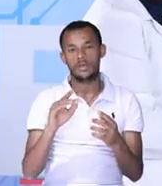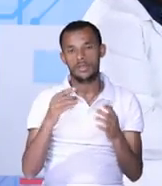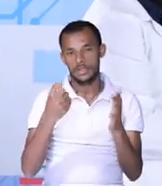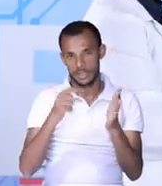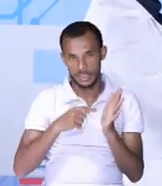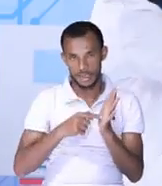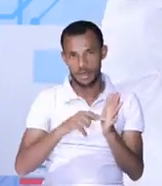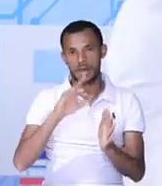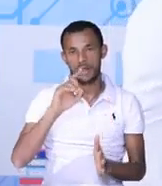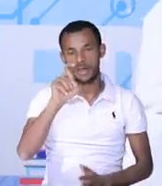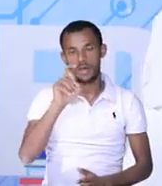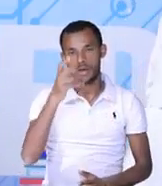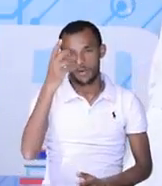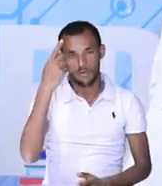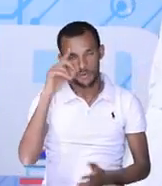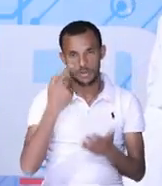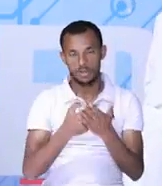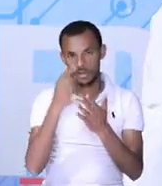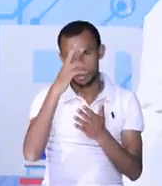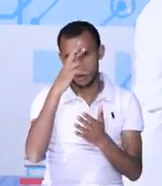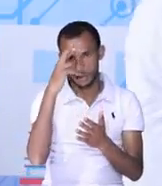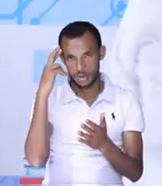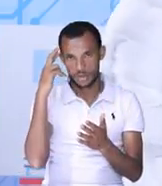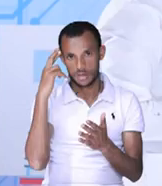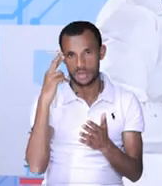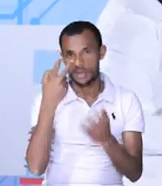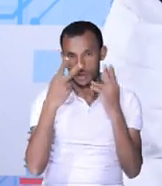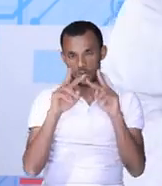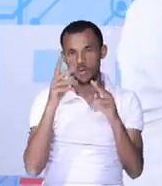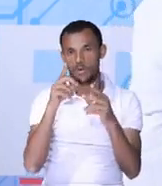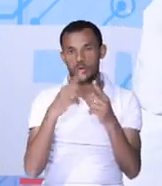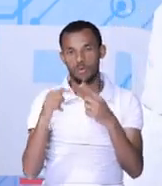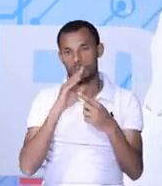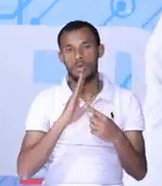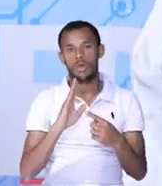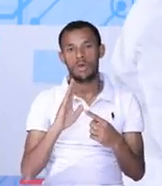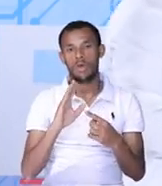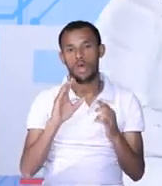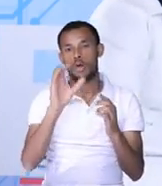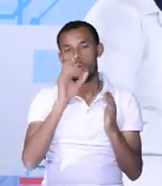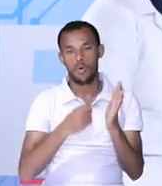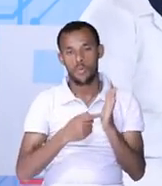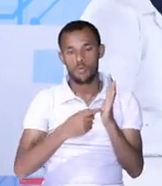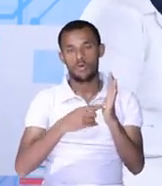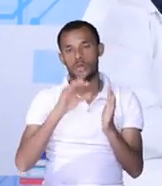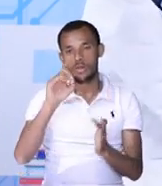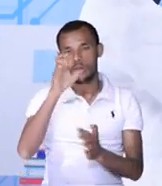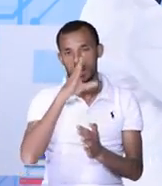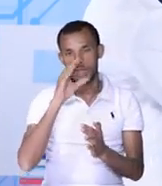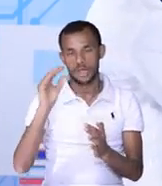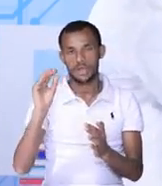bx, for this case assume u to be cos bx,